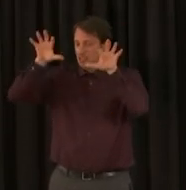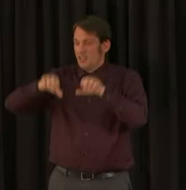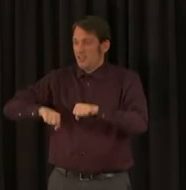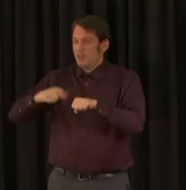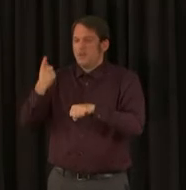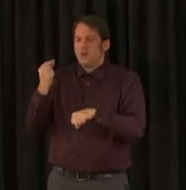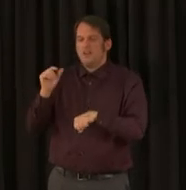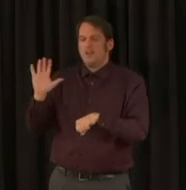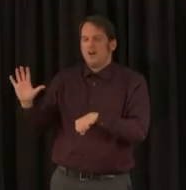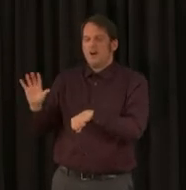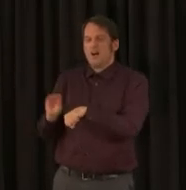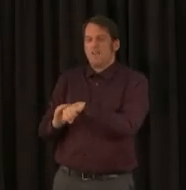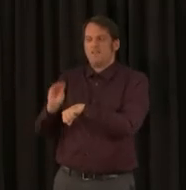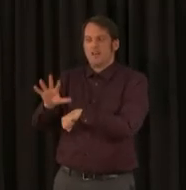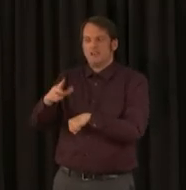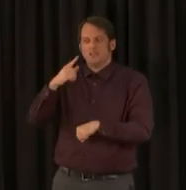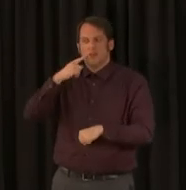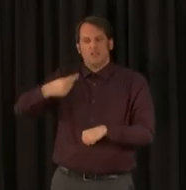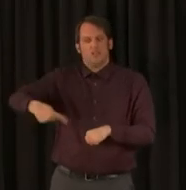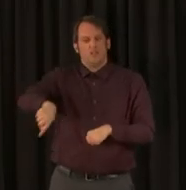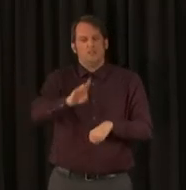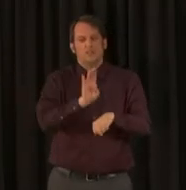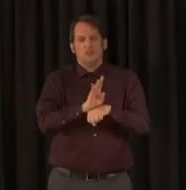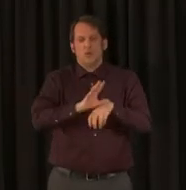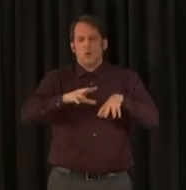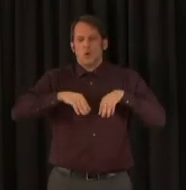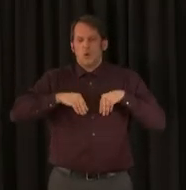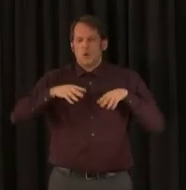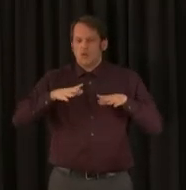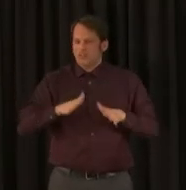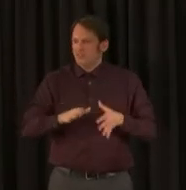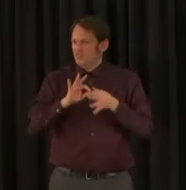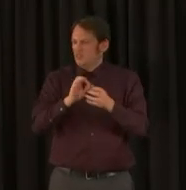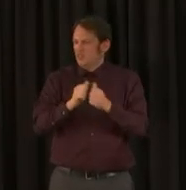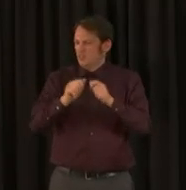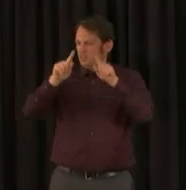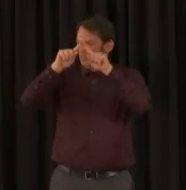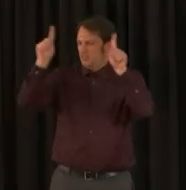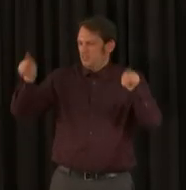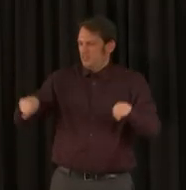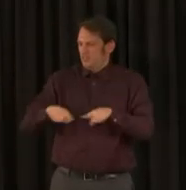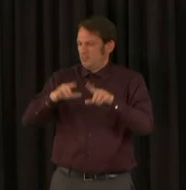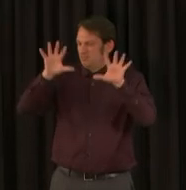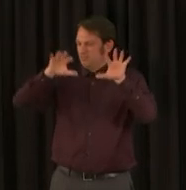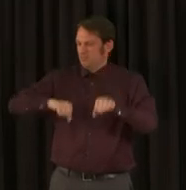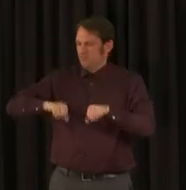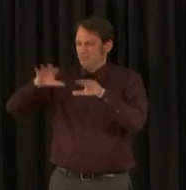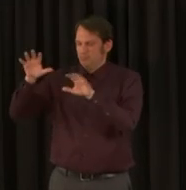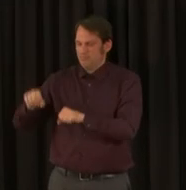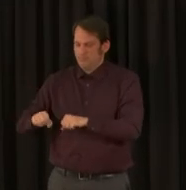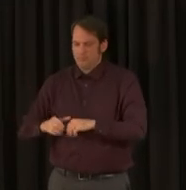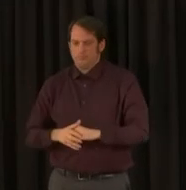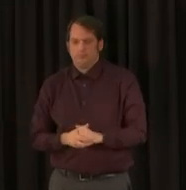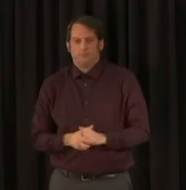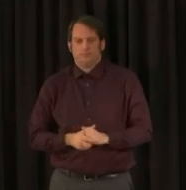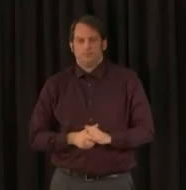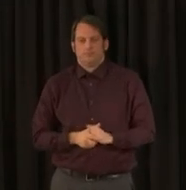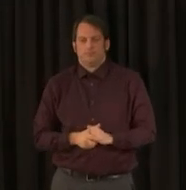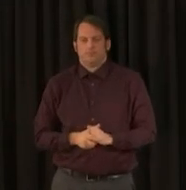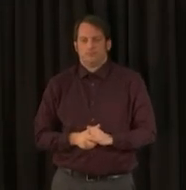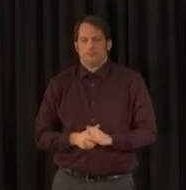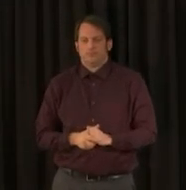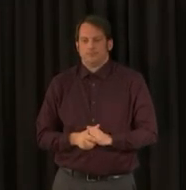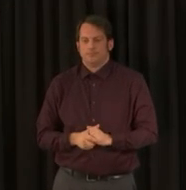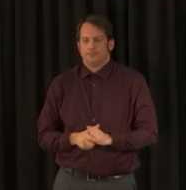advice to business owners? Yeah, Deputy Mayor. So I do want to echo the call to for businesses